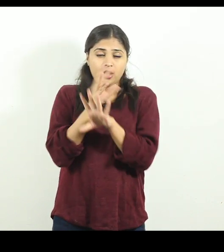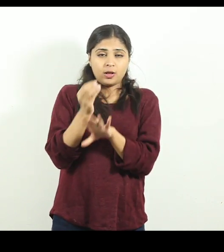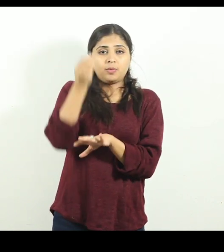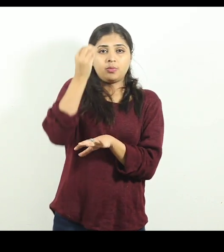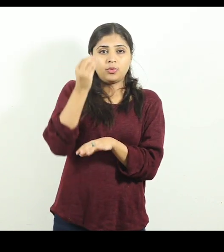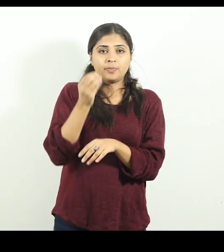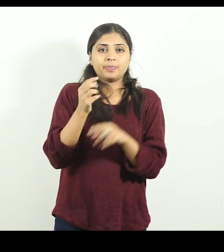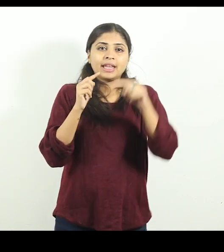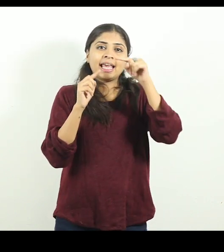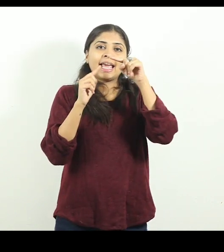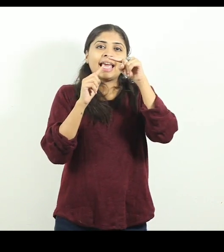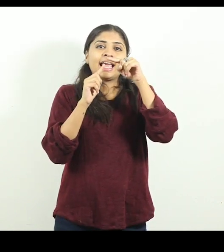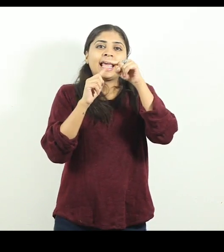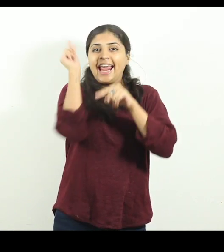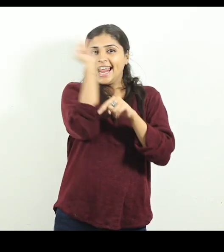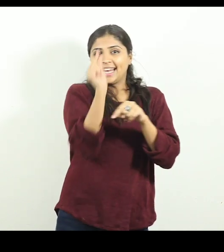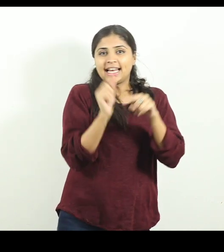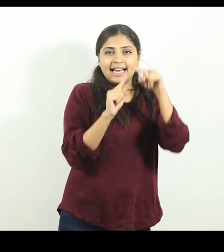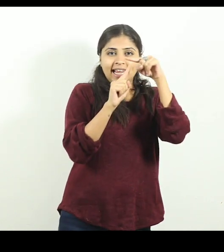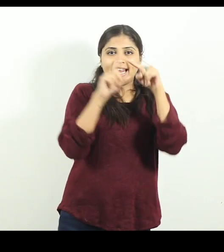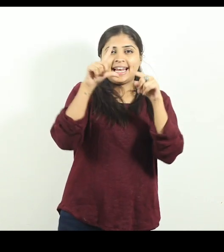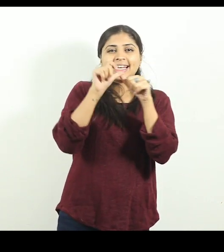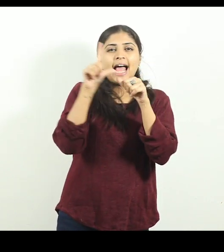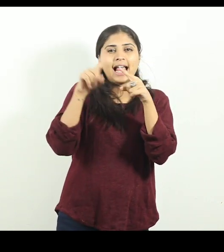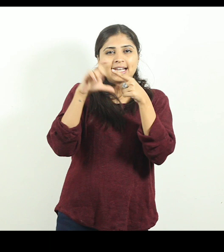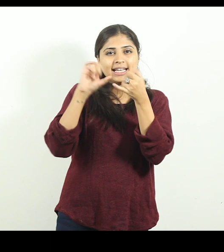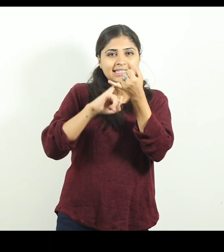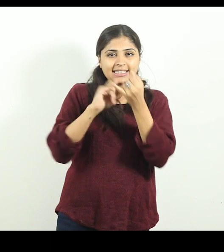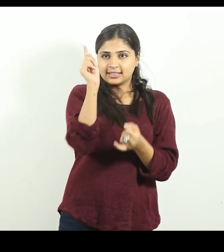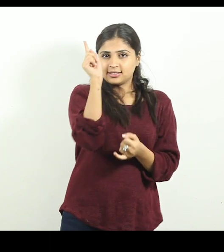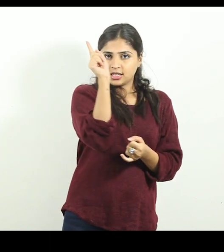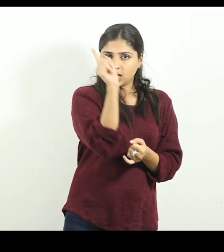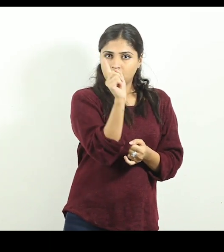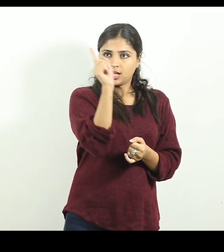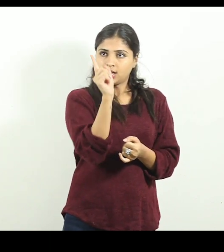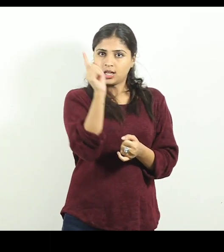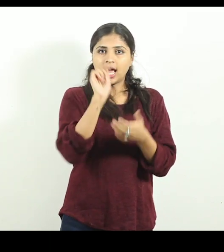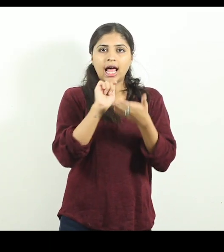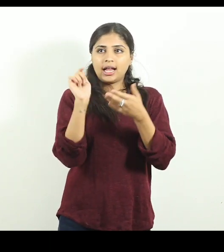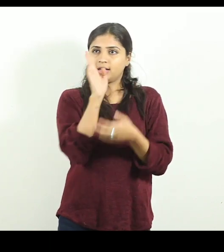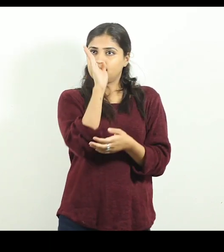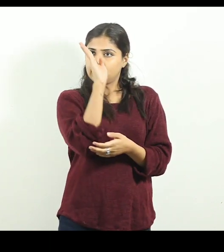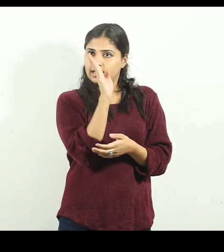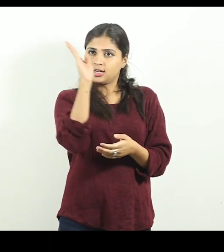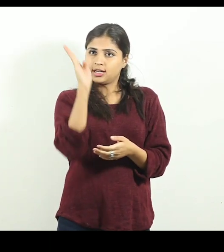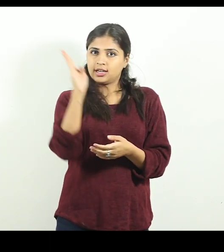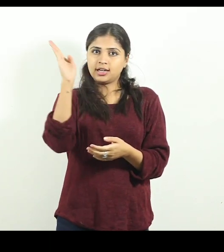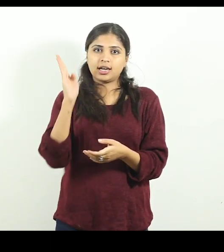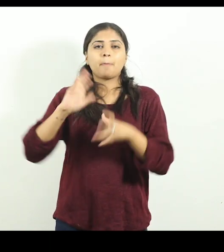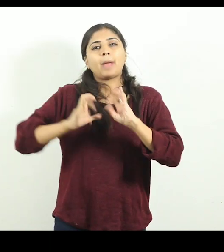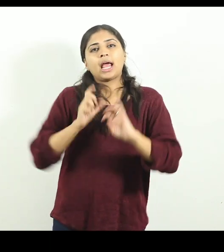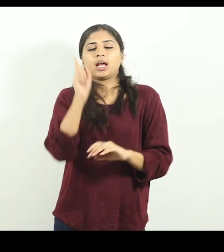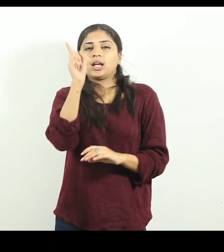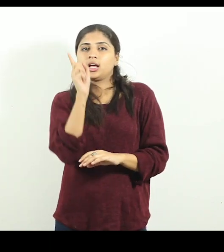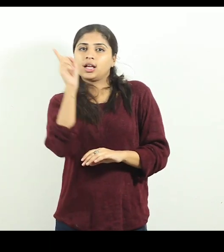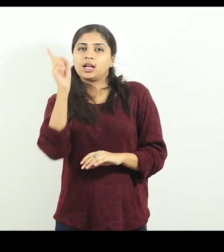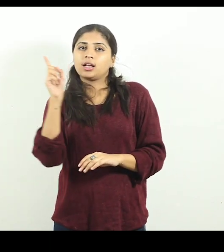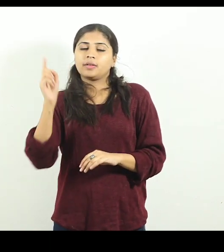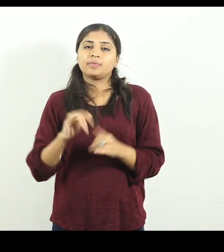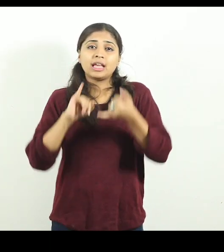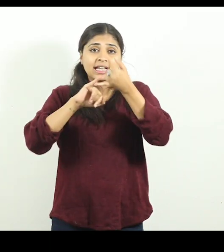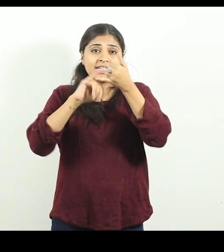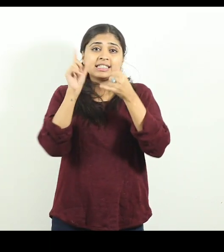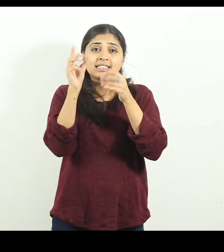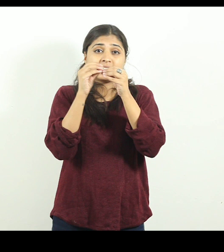right. Subscript. Text that has been lowered vertical, that is HO2 is